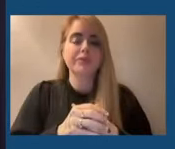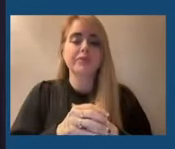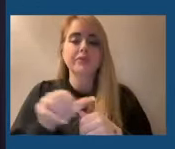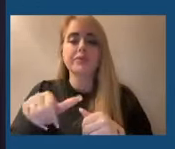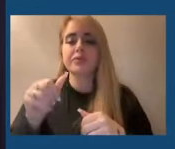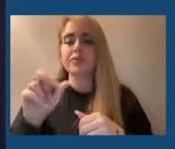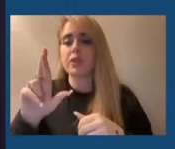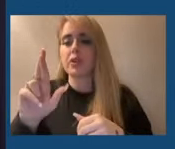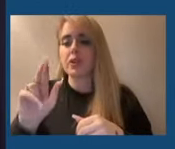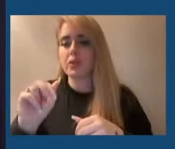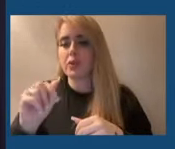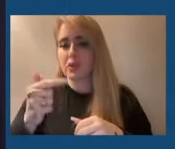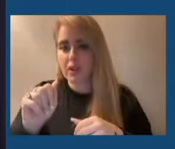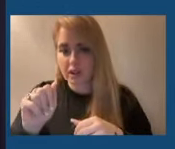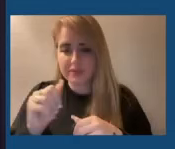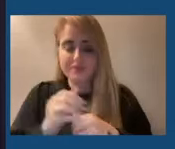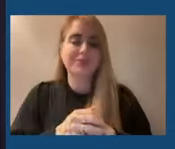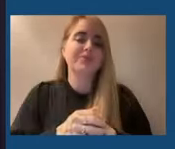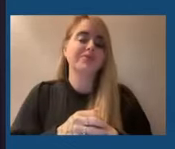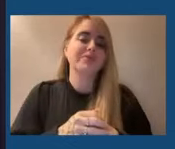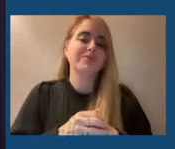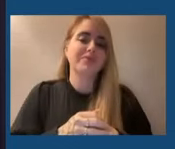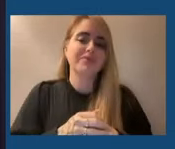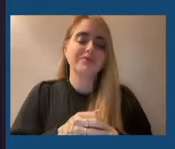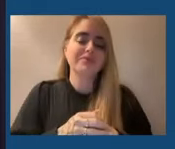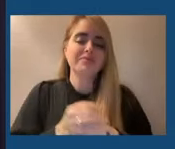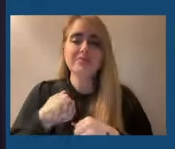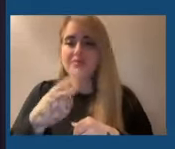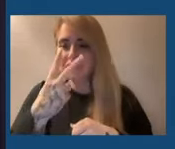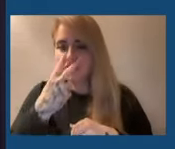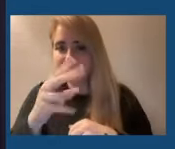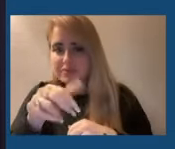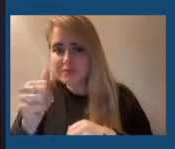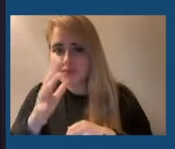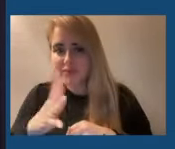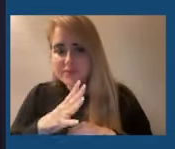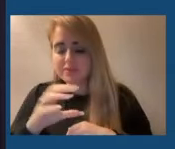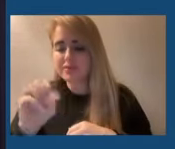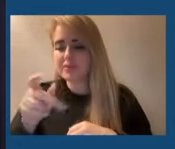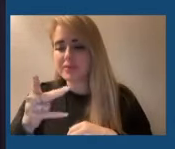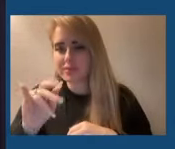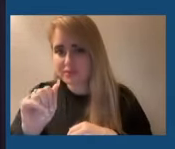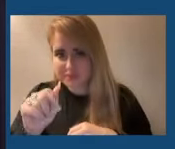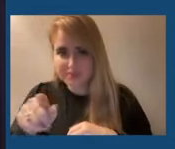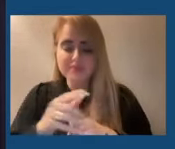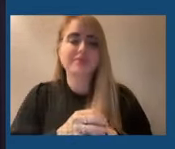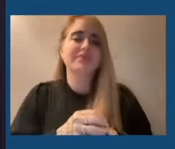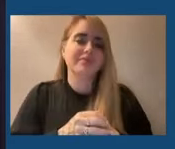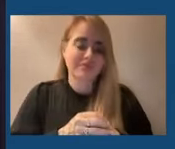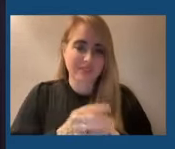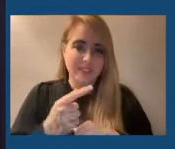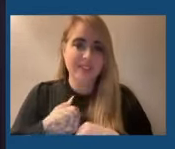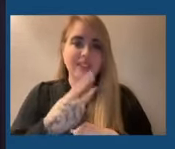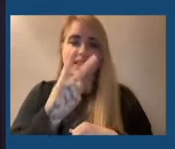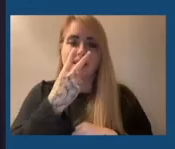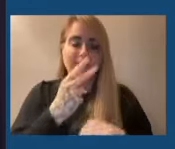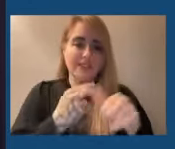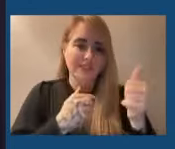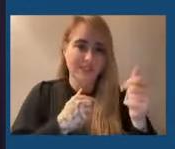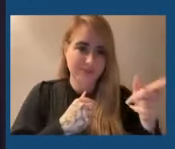Raga out there. Who else? I see Assemblywoman Tapia. Thank you. I see